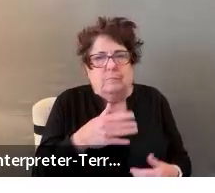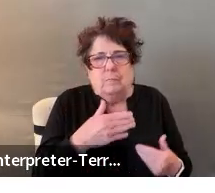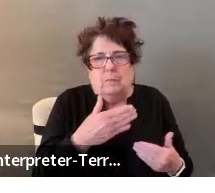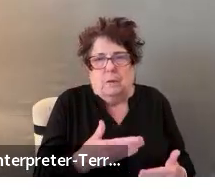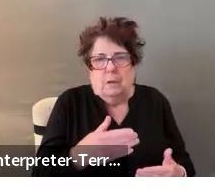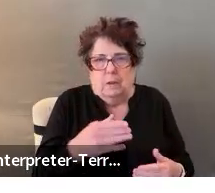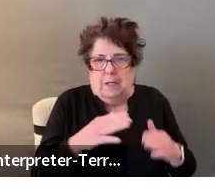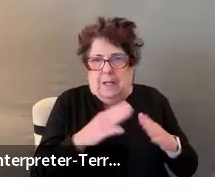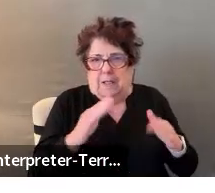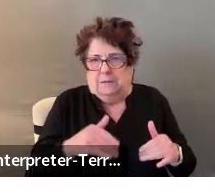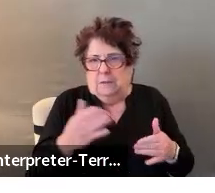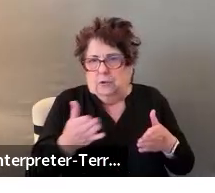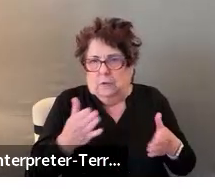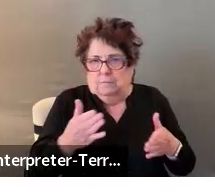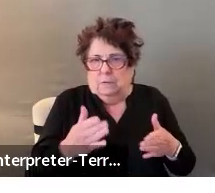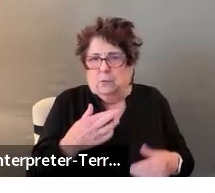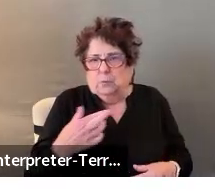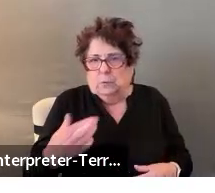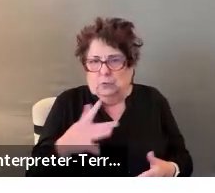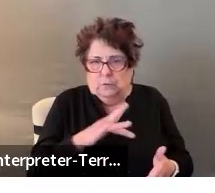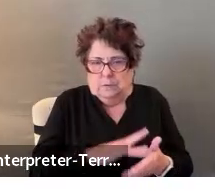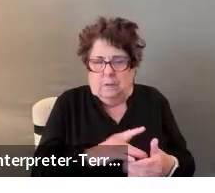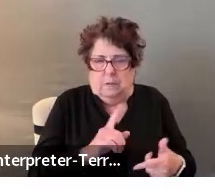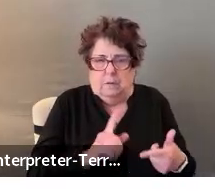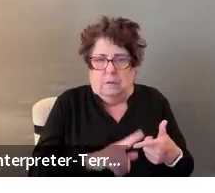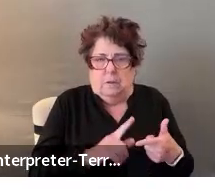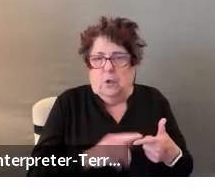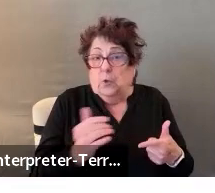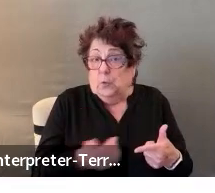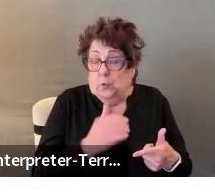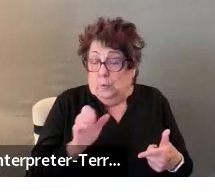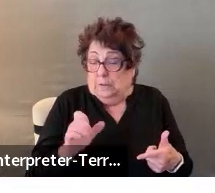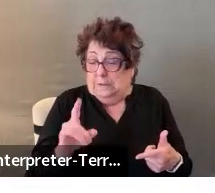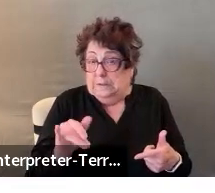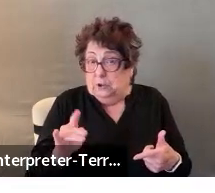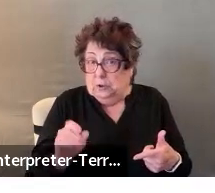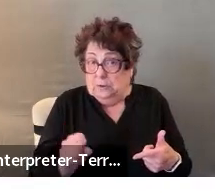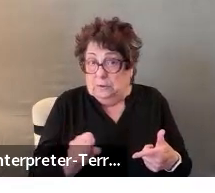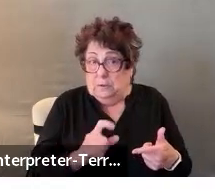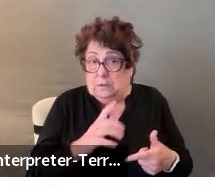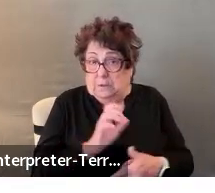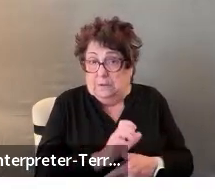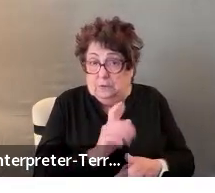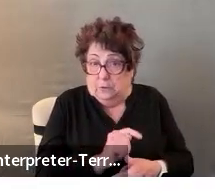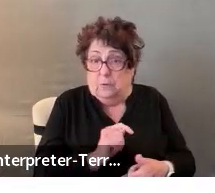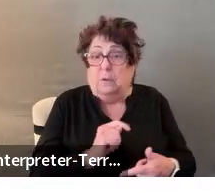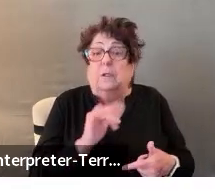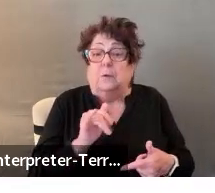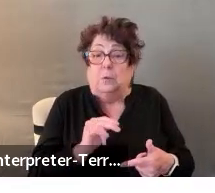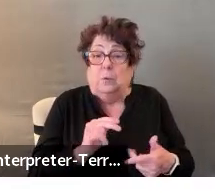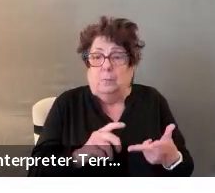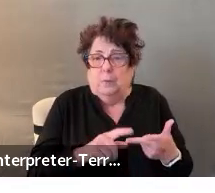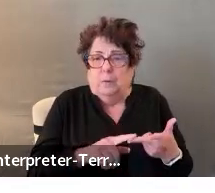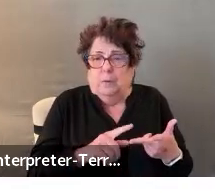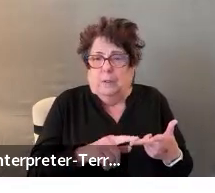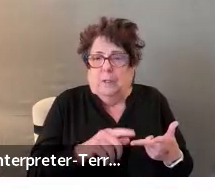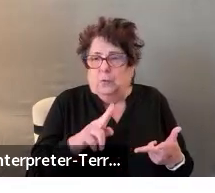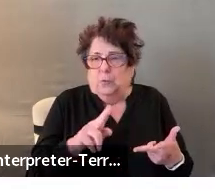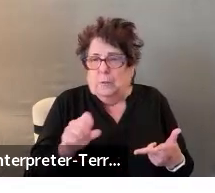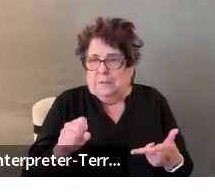Center, New Additions Consulting Incorporated, and the University of Southern California Leonard Davis School